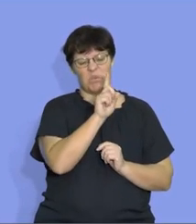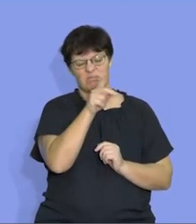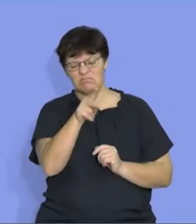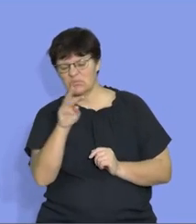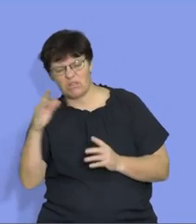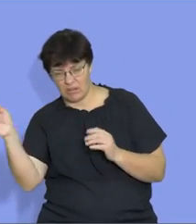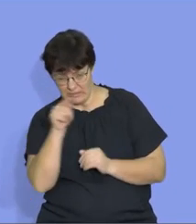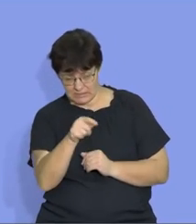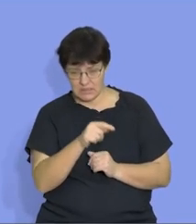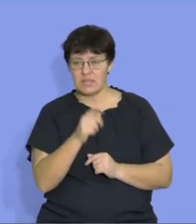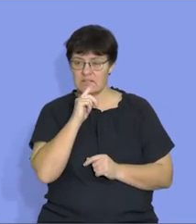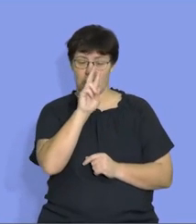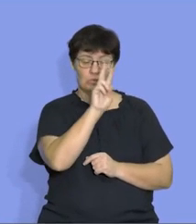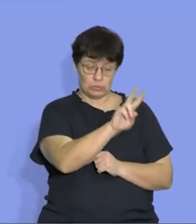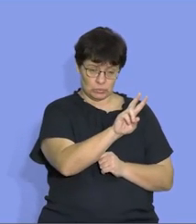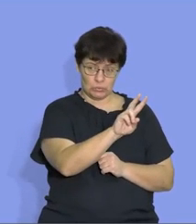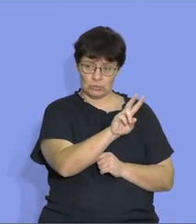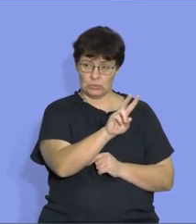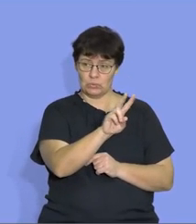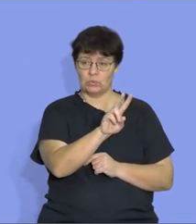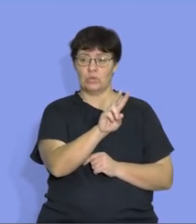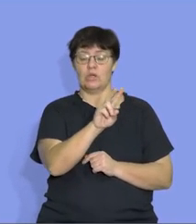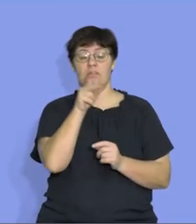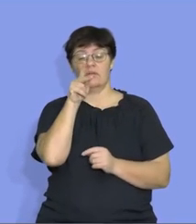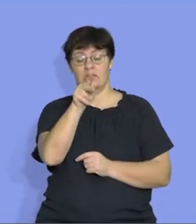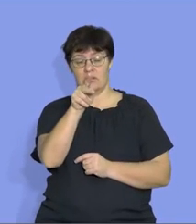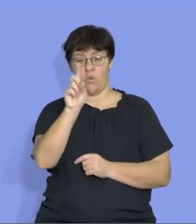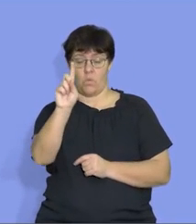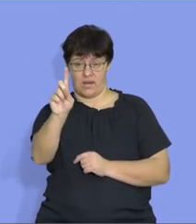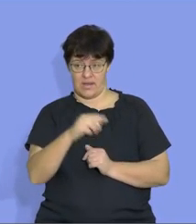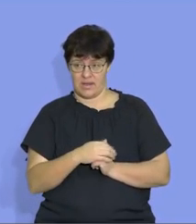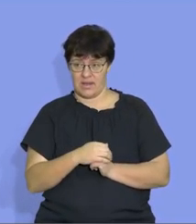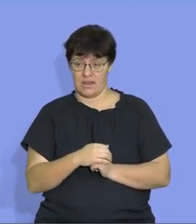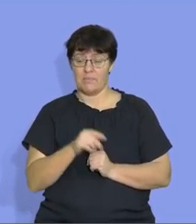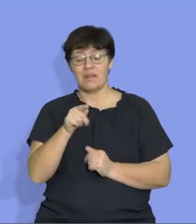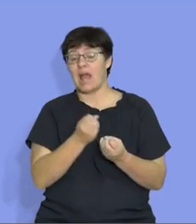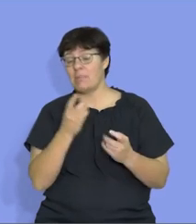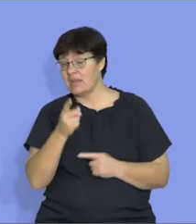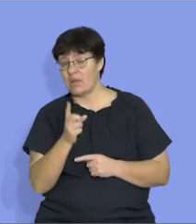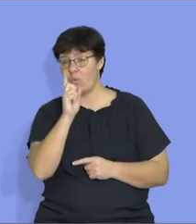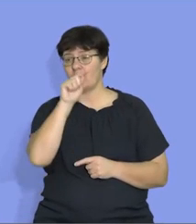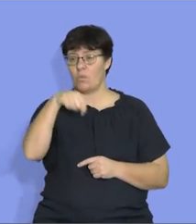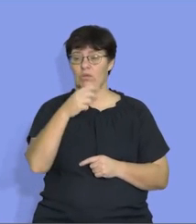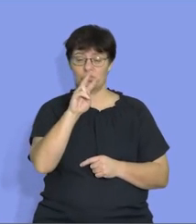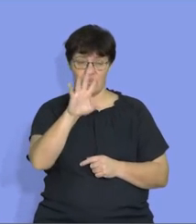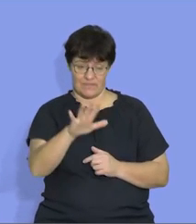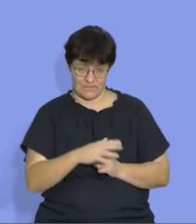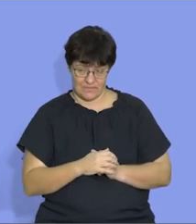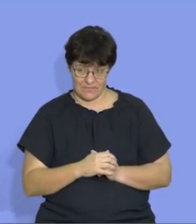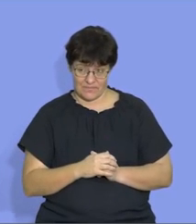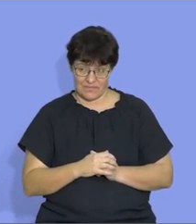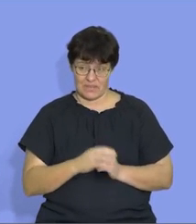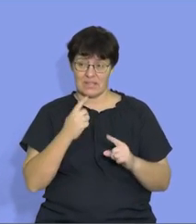says 2 moles reacts with 1 mole, right? But how many moles of the base reacted? 1.25, okay, times